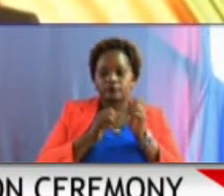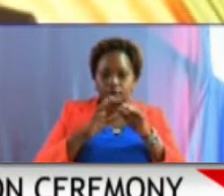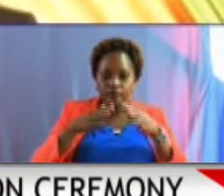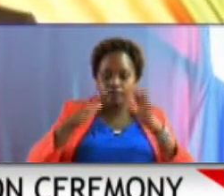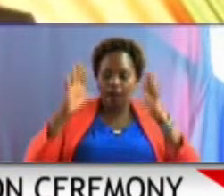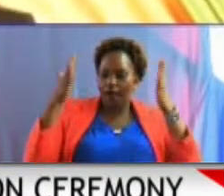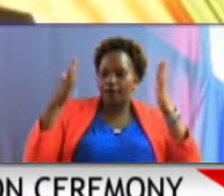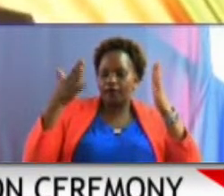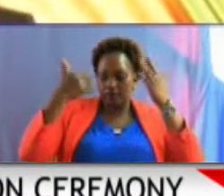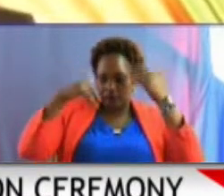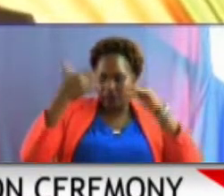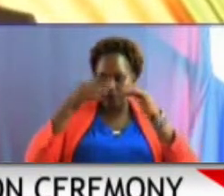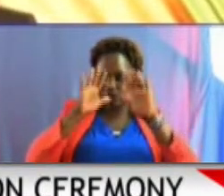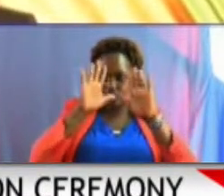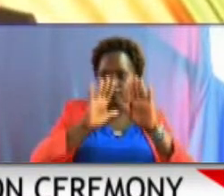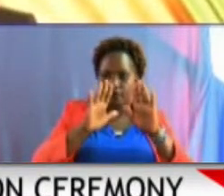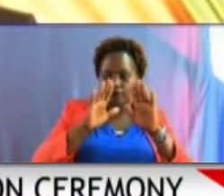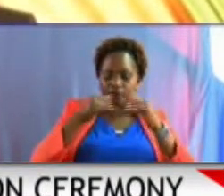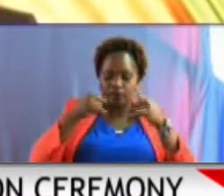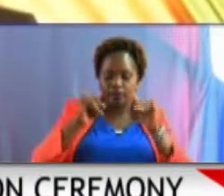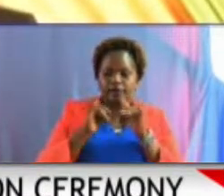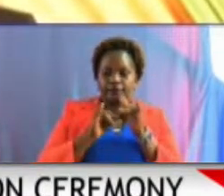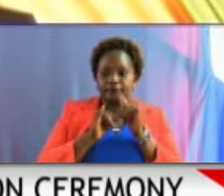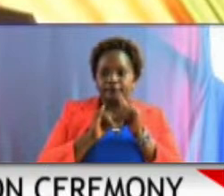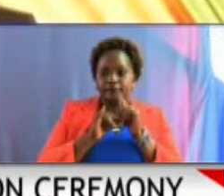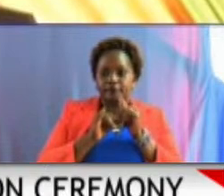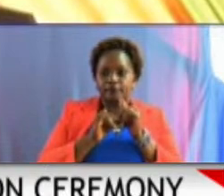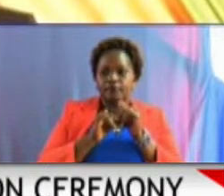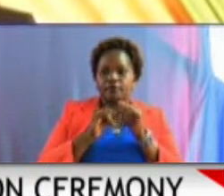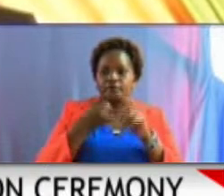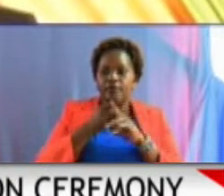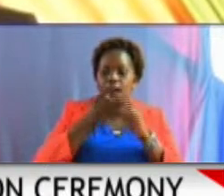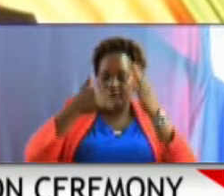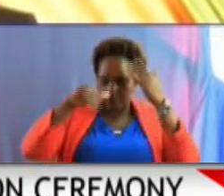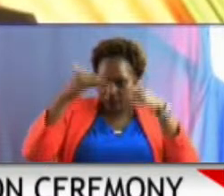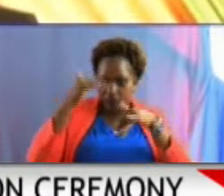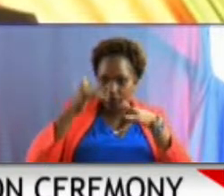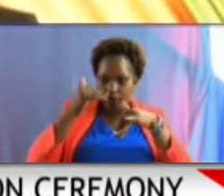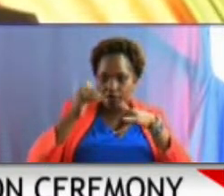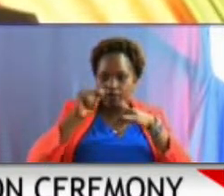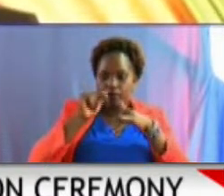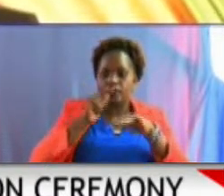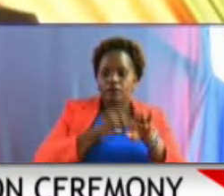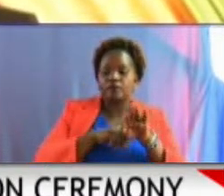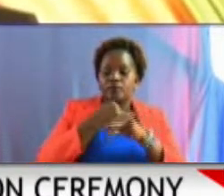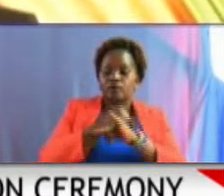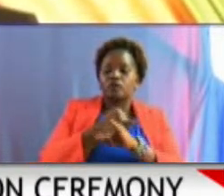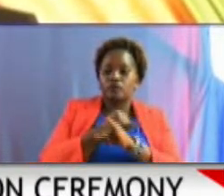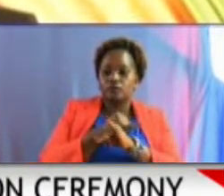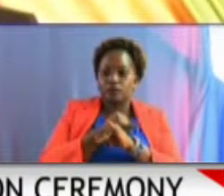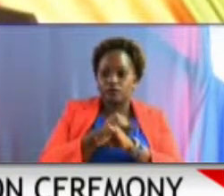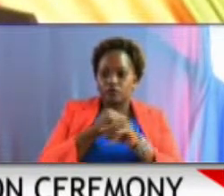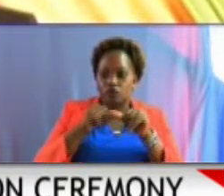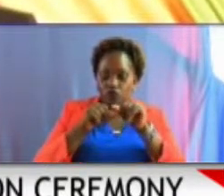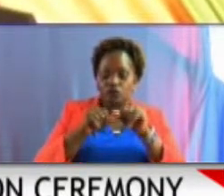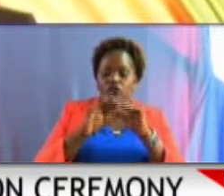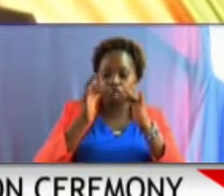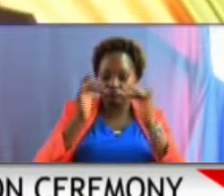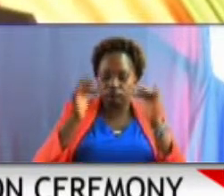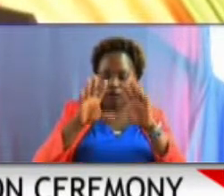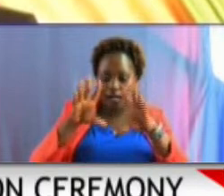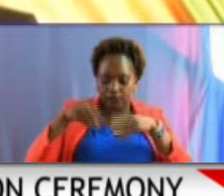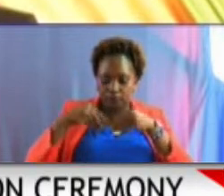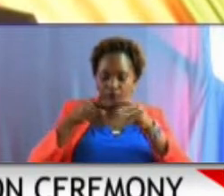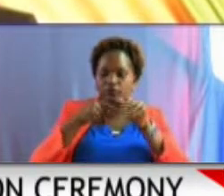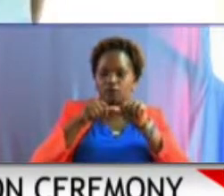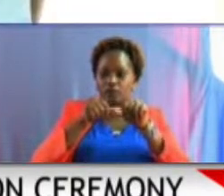the university for these wonderful efforts. However, as universities and other tertiary institutions continue to embrace e-learning, the